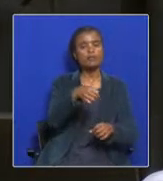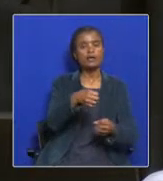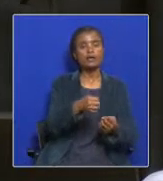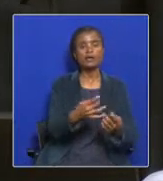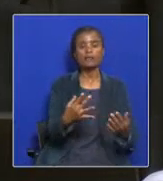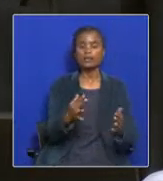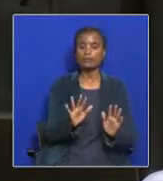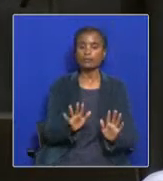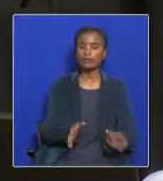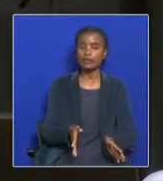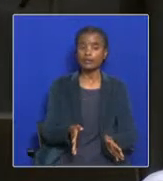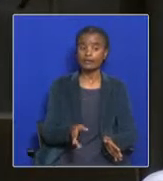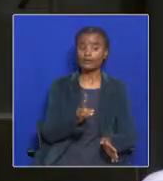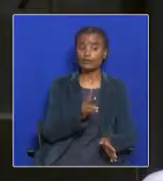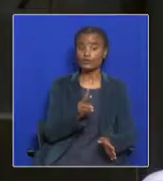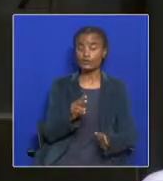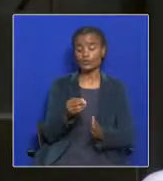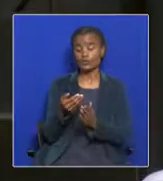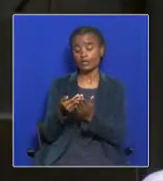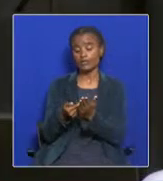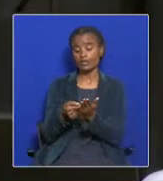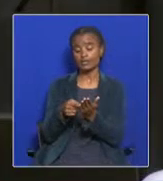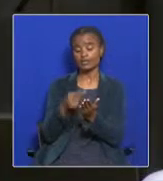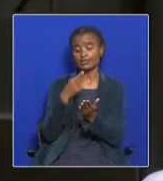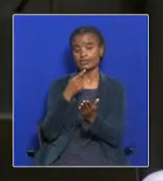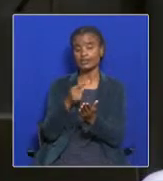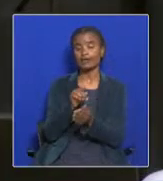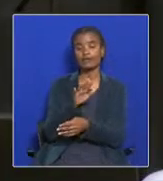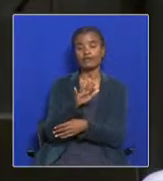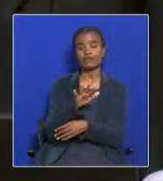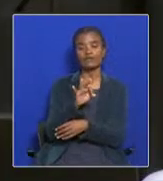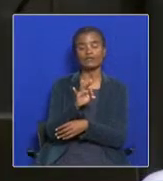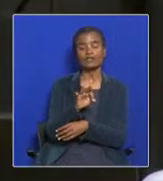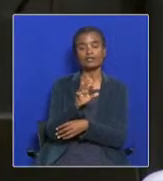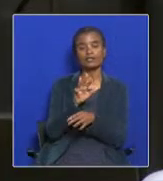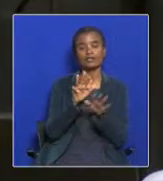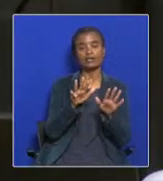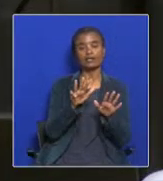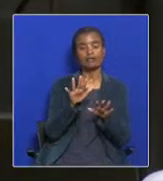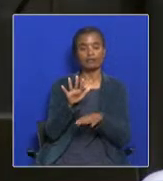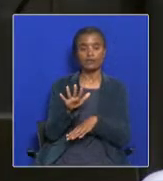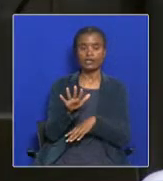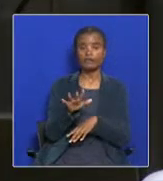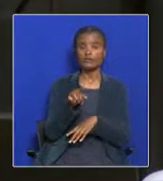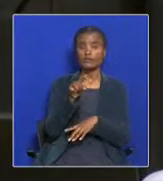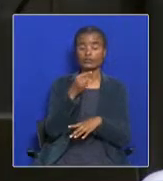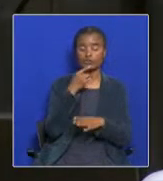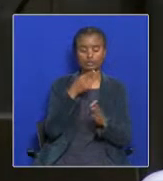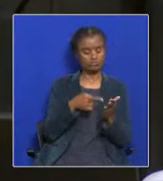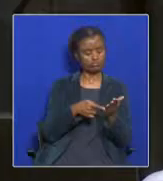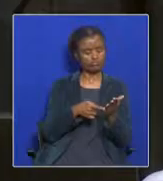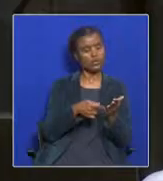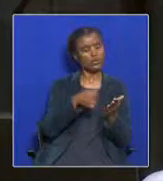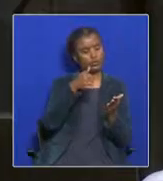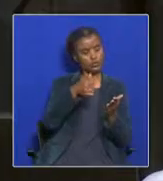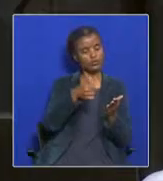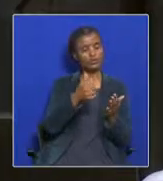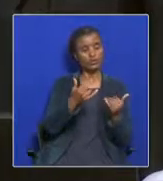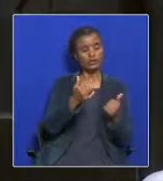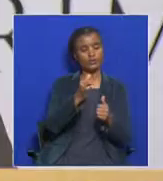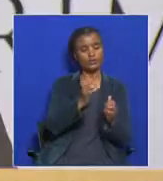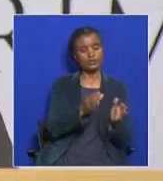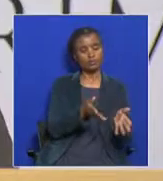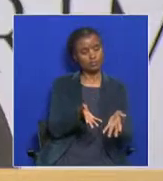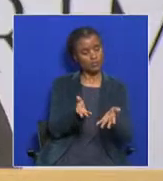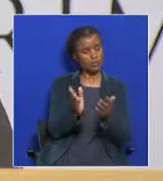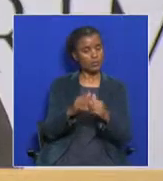it says 5395, and you say, good, the container can go. That doesn't make sense at all. I'm not sure what... And it doesn't